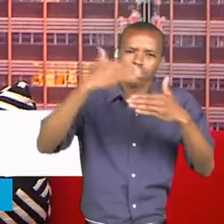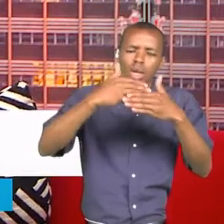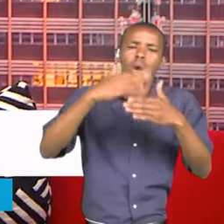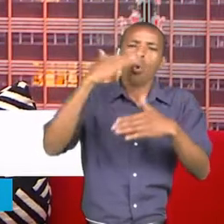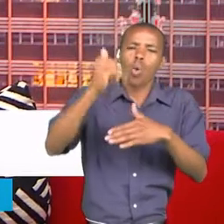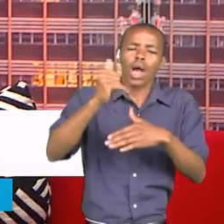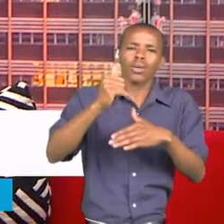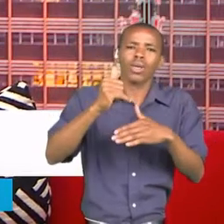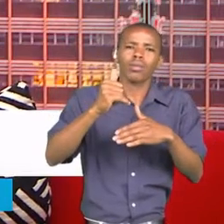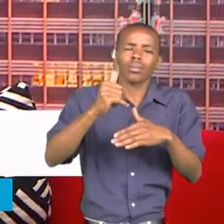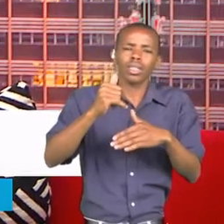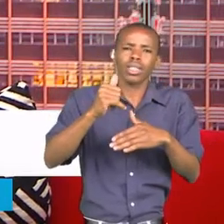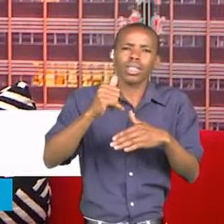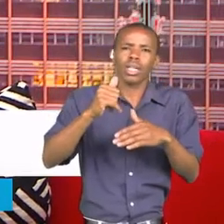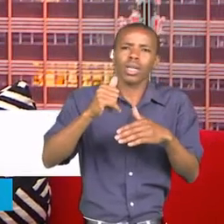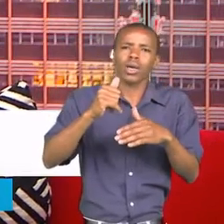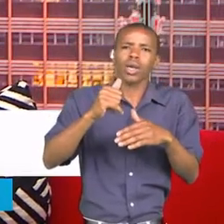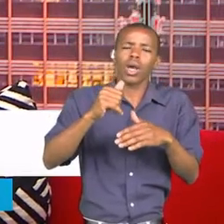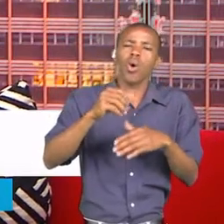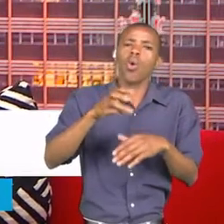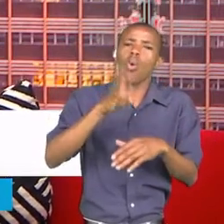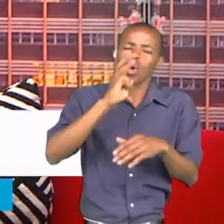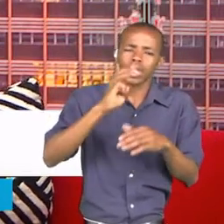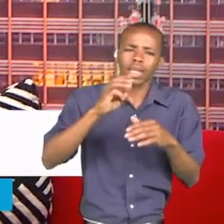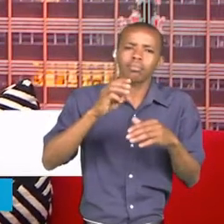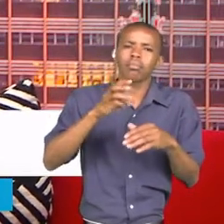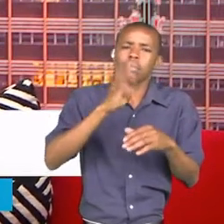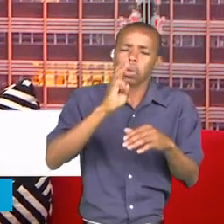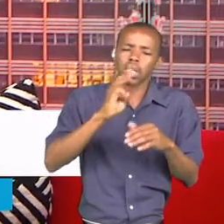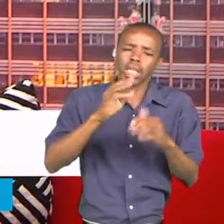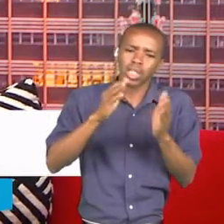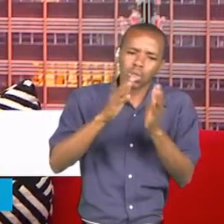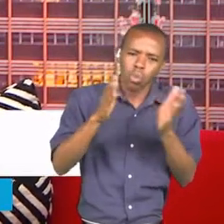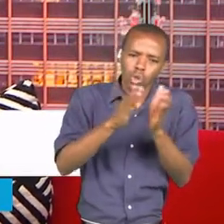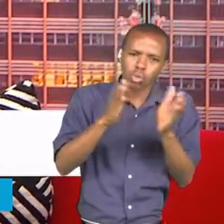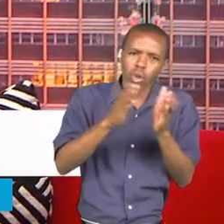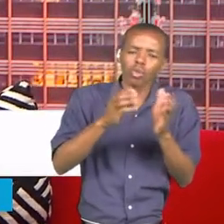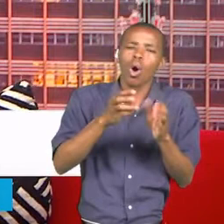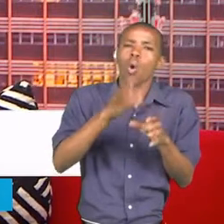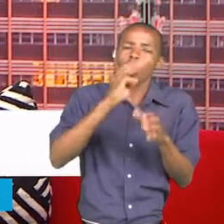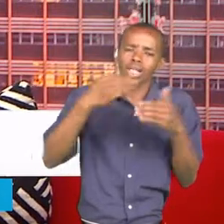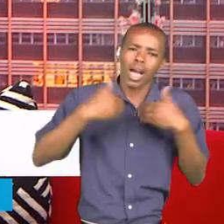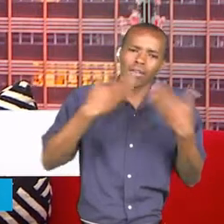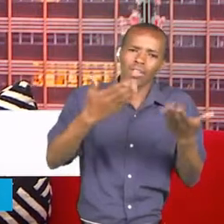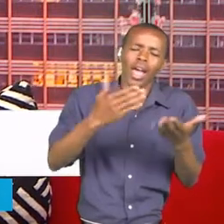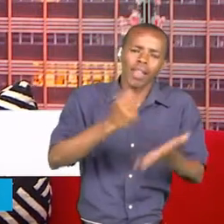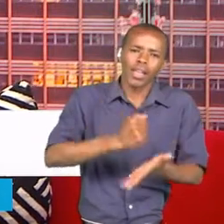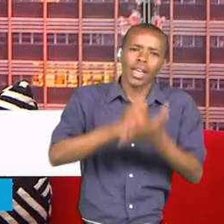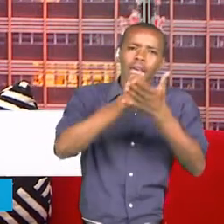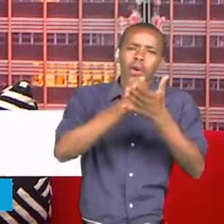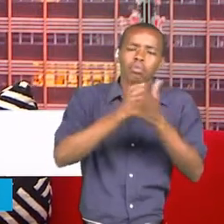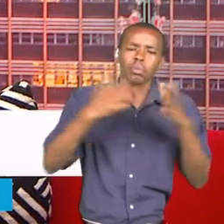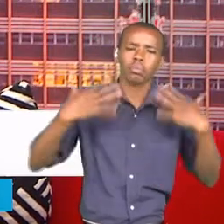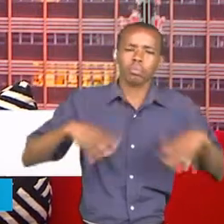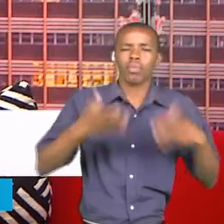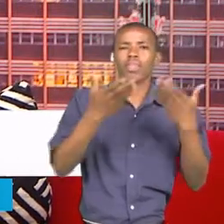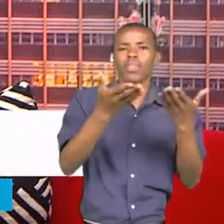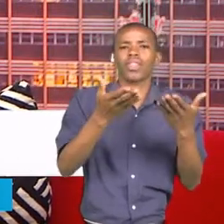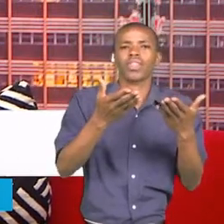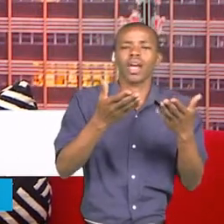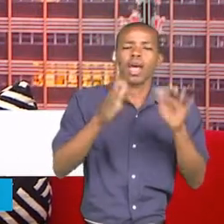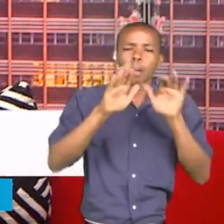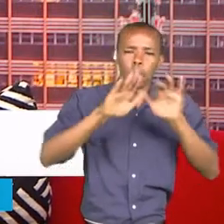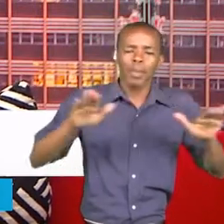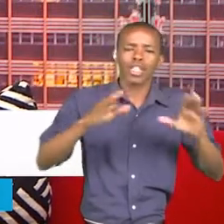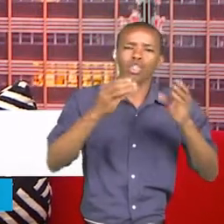building water ponds? Why aren't we building smaller dams that can hold smaller amounts of water and still help these people? So there are